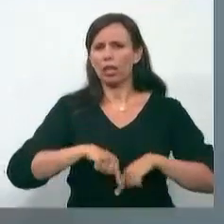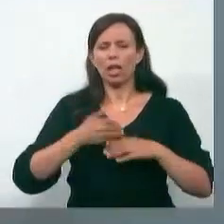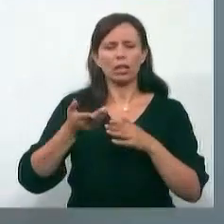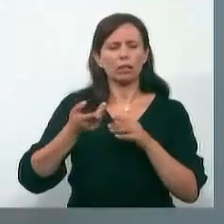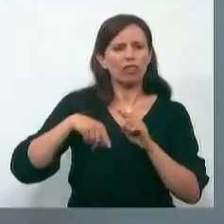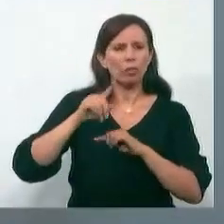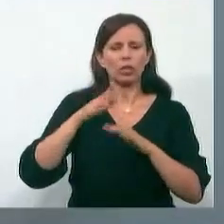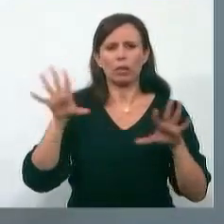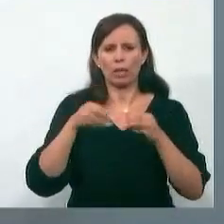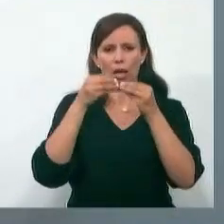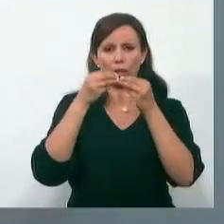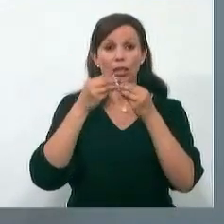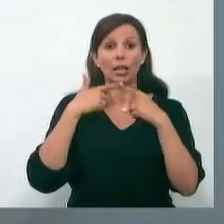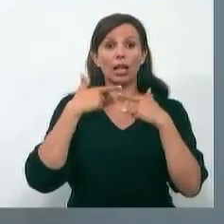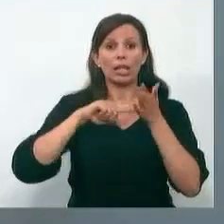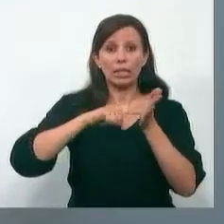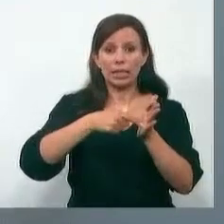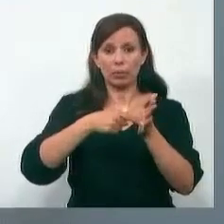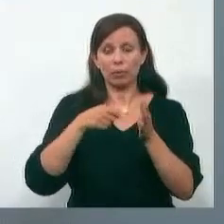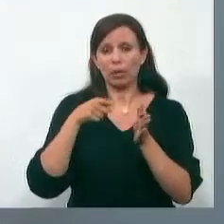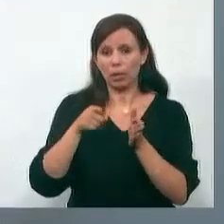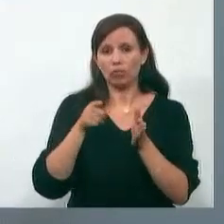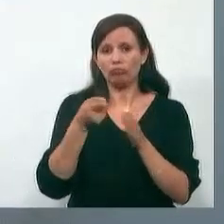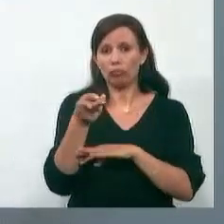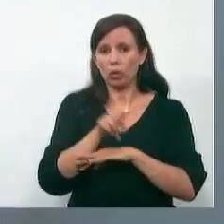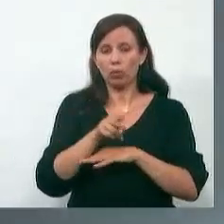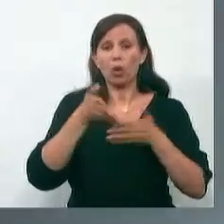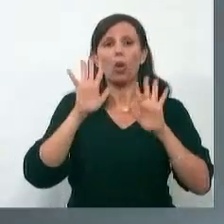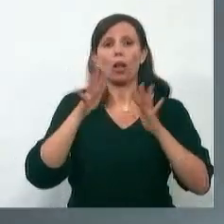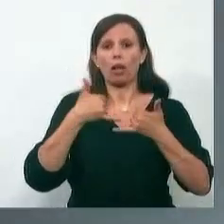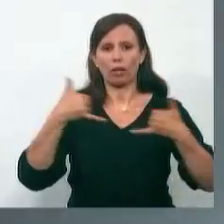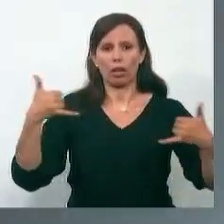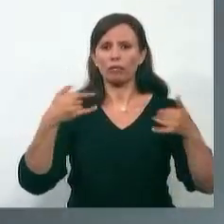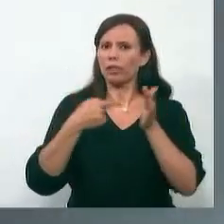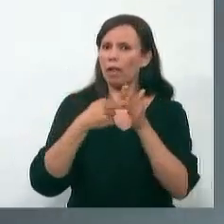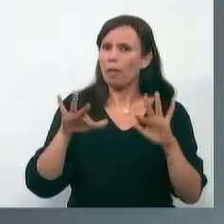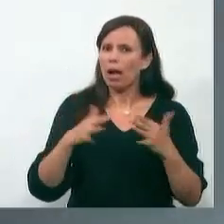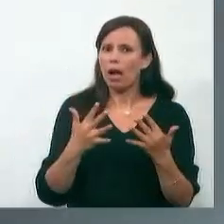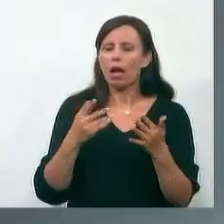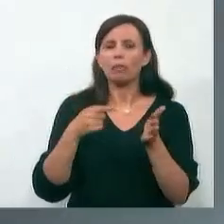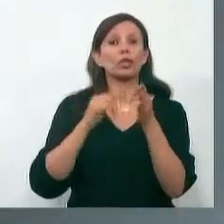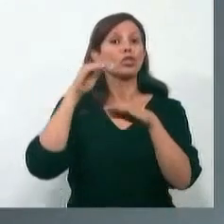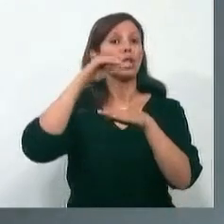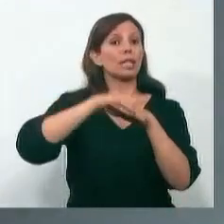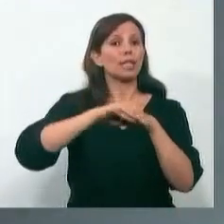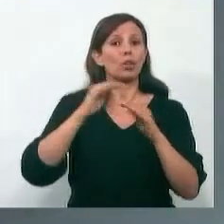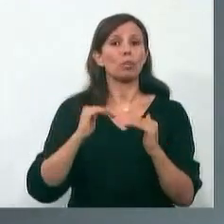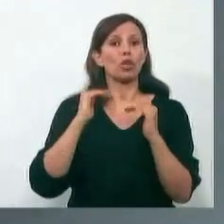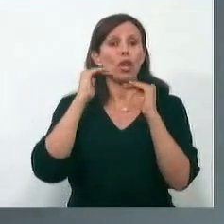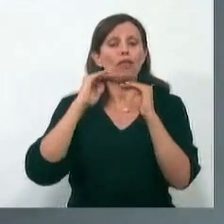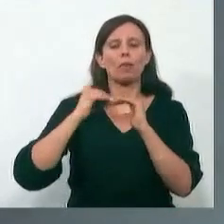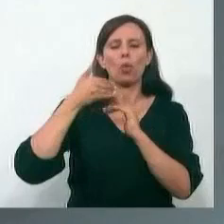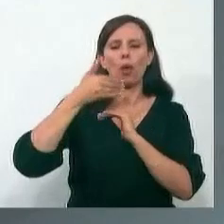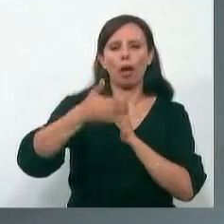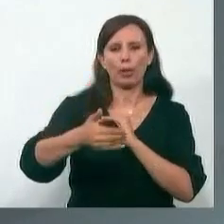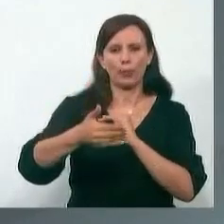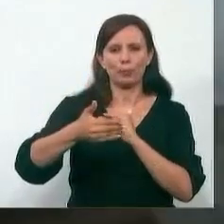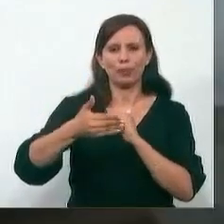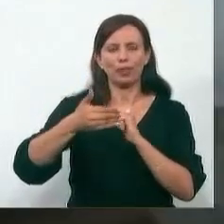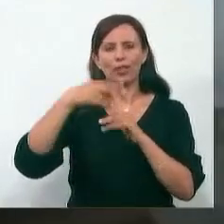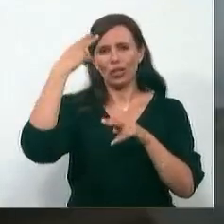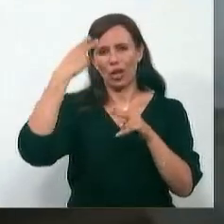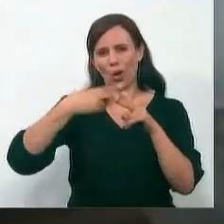prostate, and colon cancer combined. The reason lung cancer causes so many deaths is because the detection is in the later stages, when